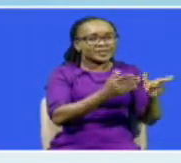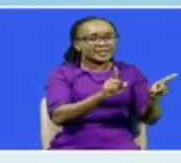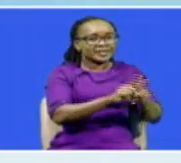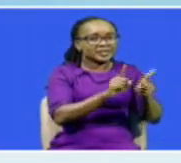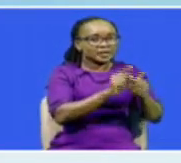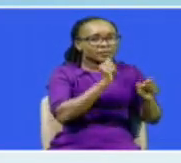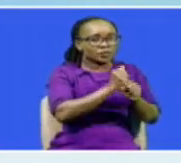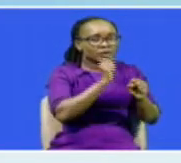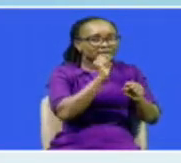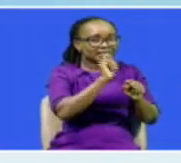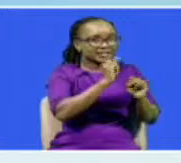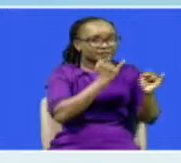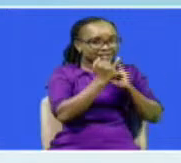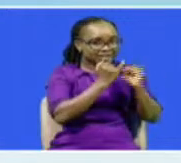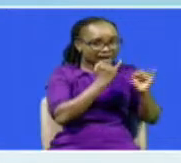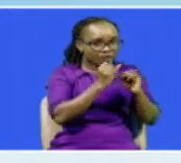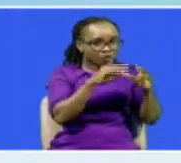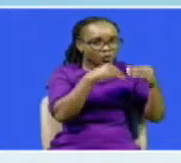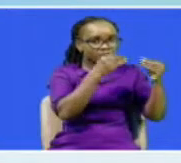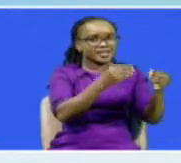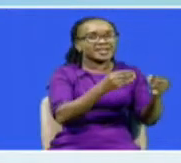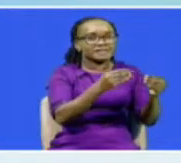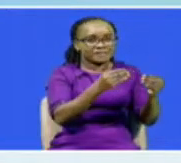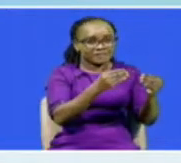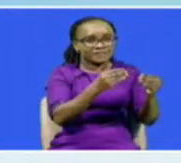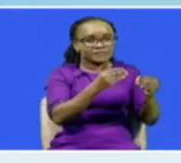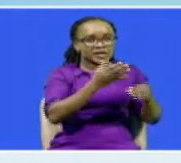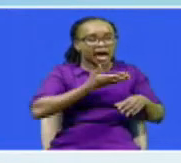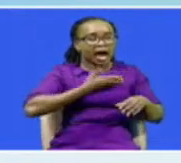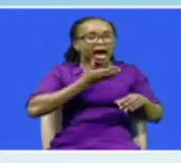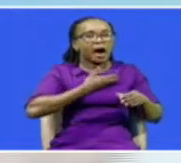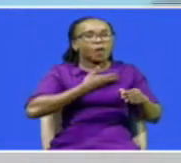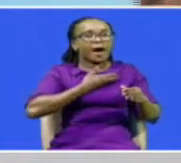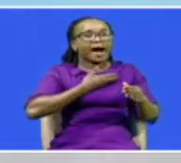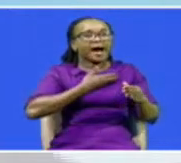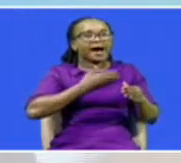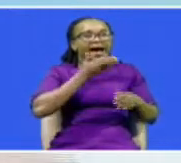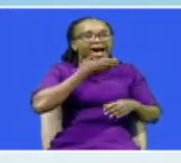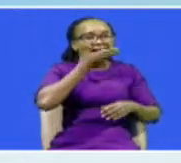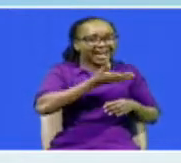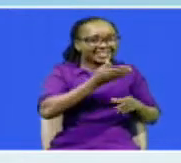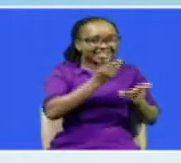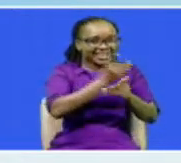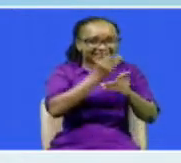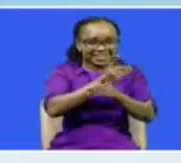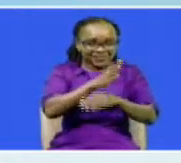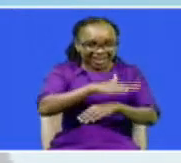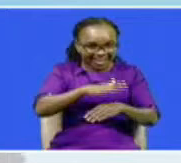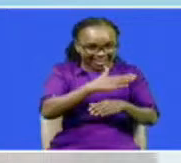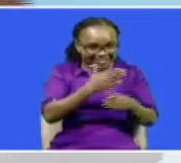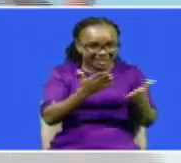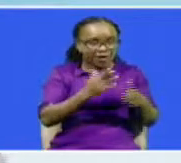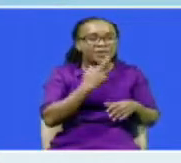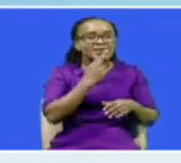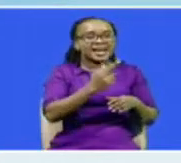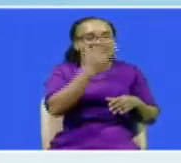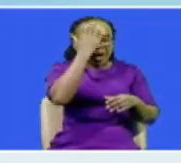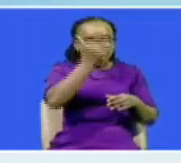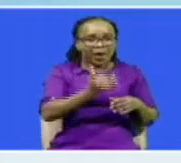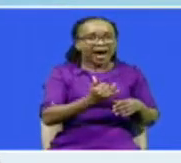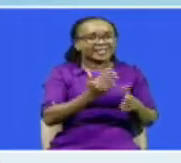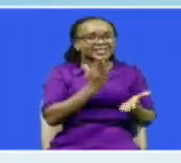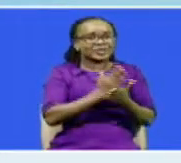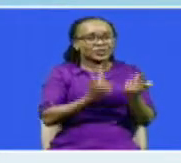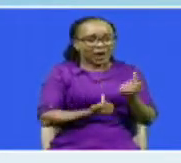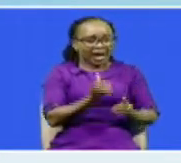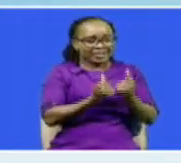TV interviews. So we had to give our feedback in different places where we are, because it was a very hot issue. But